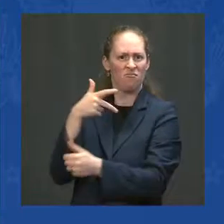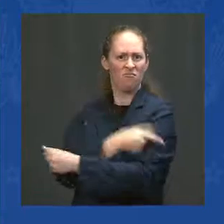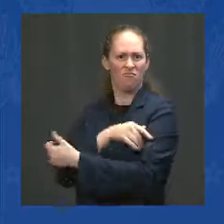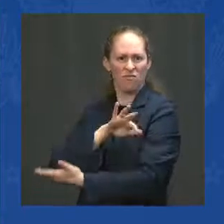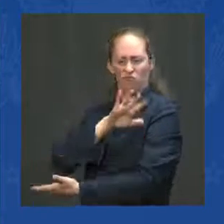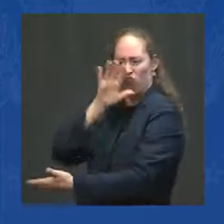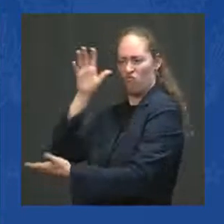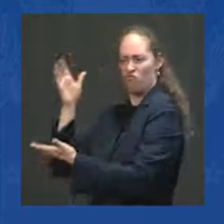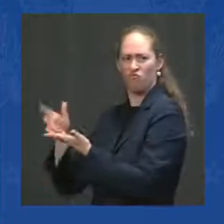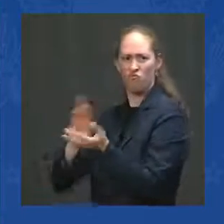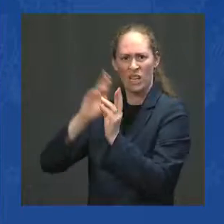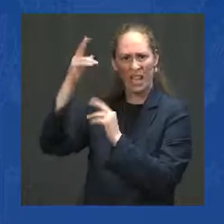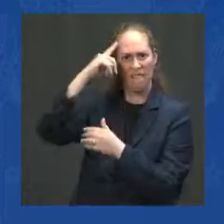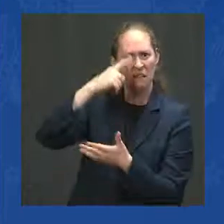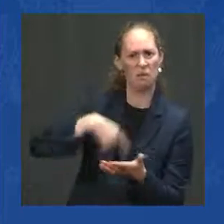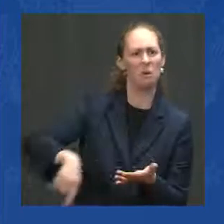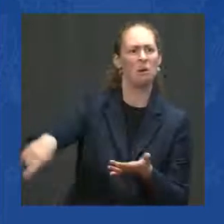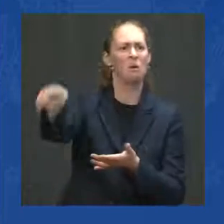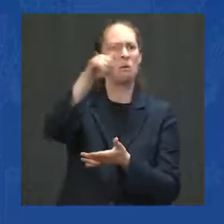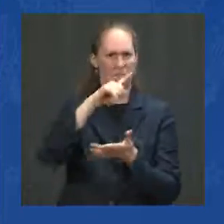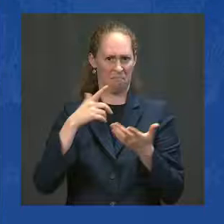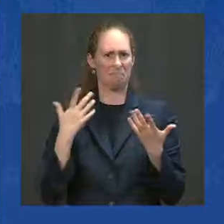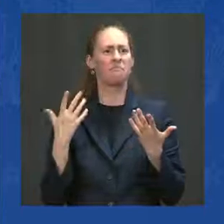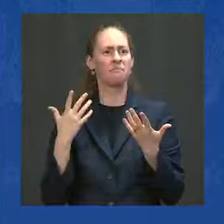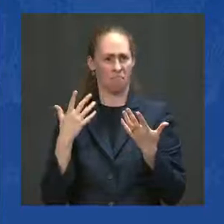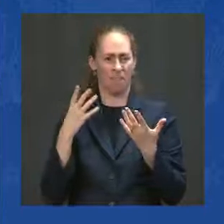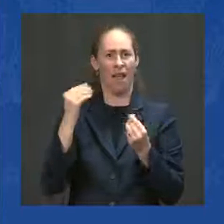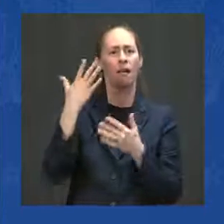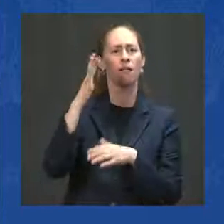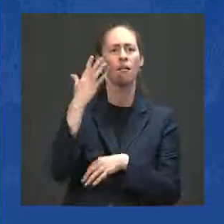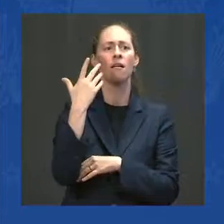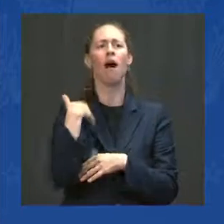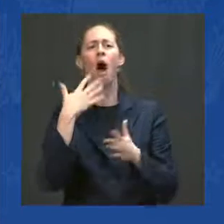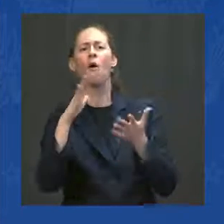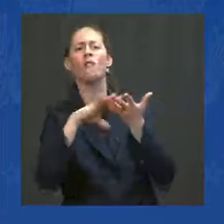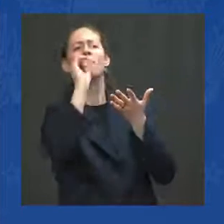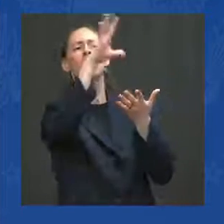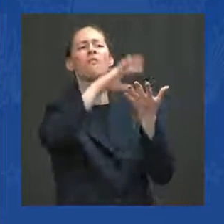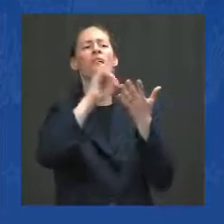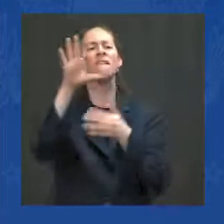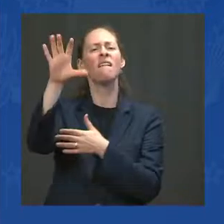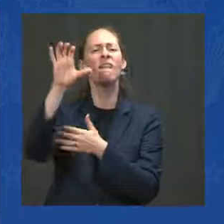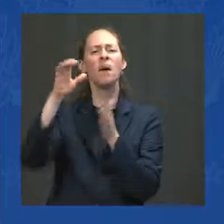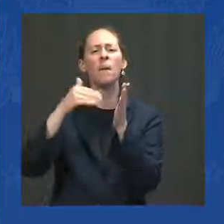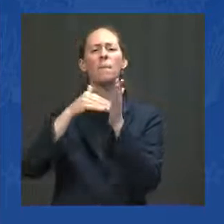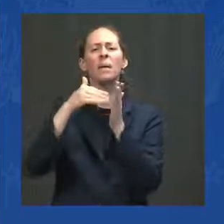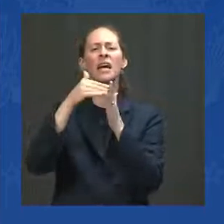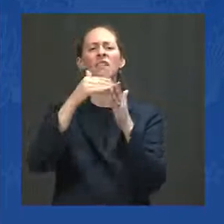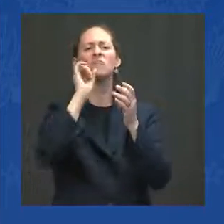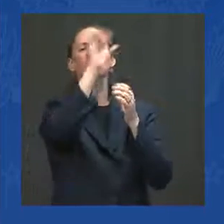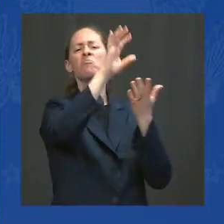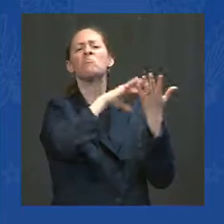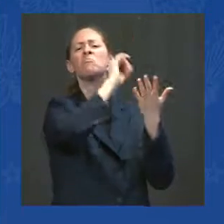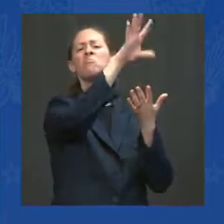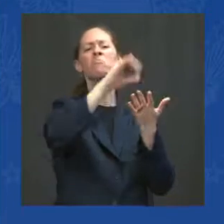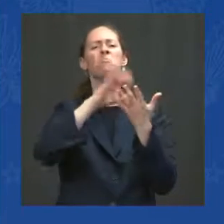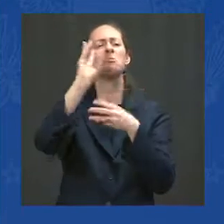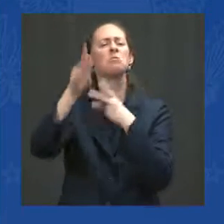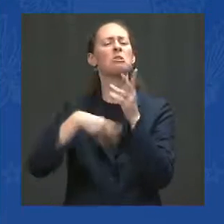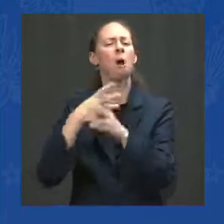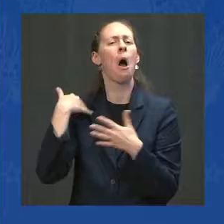And when we've exported over 500 million, we will over 500 million. So we knew what